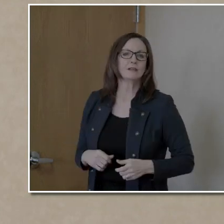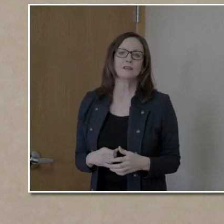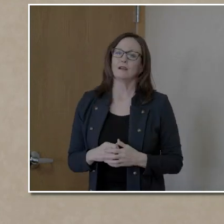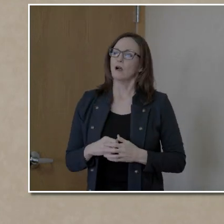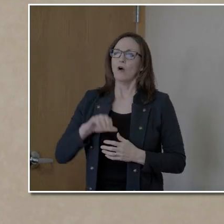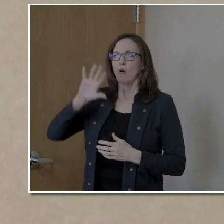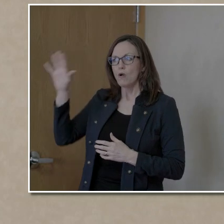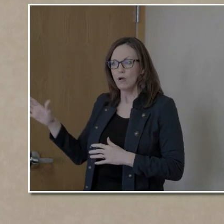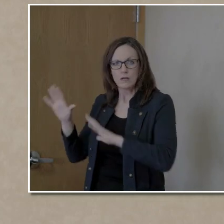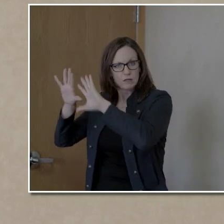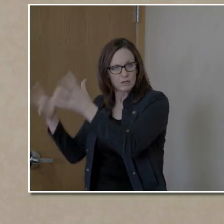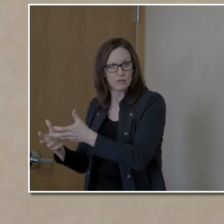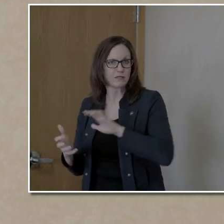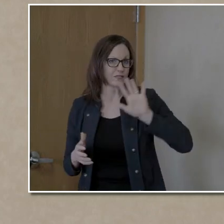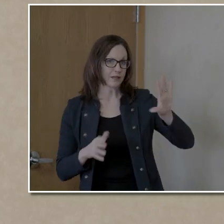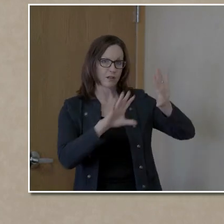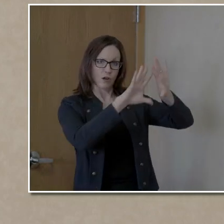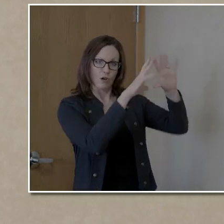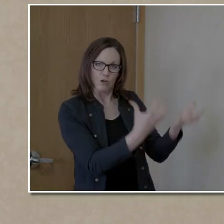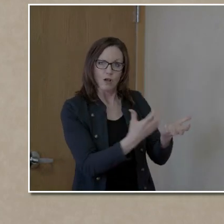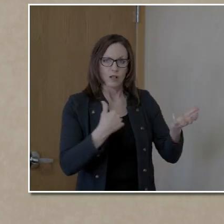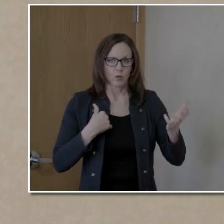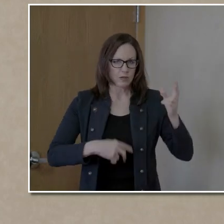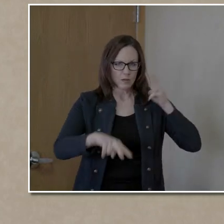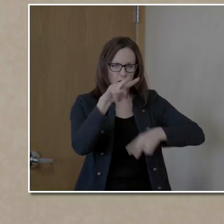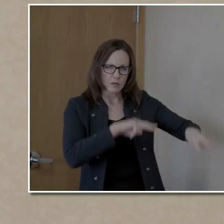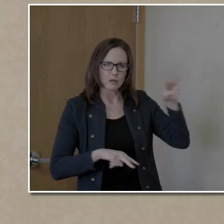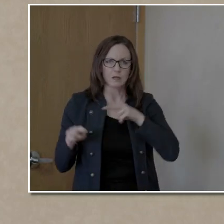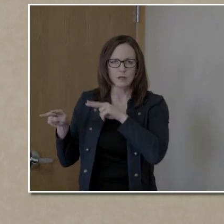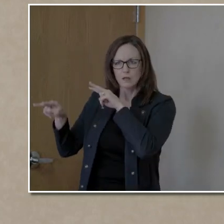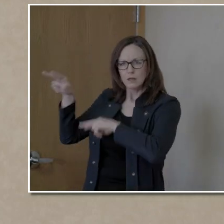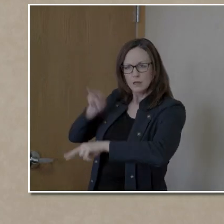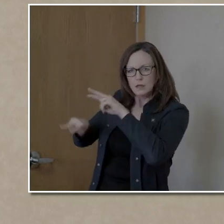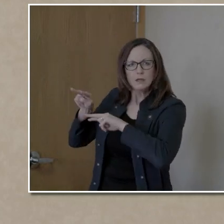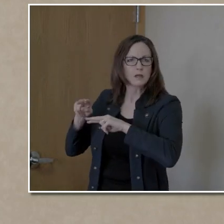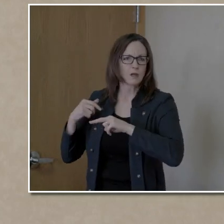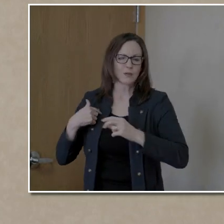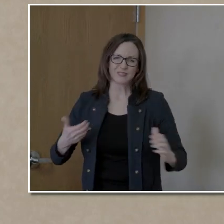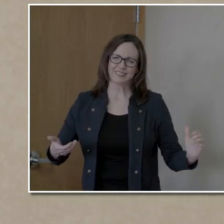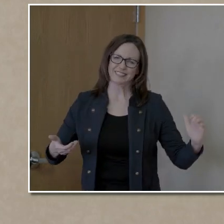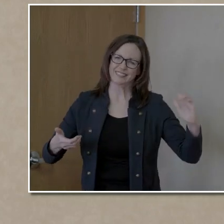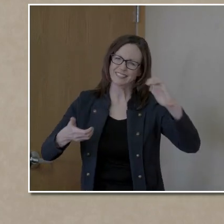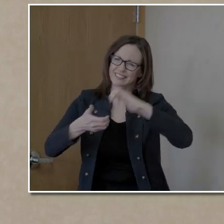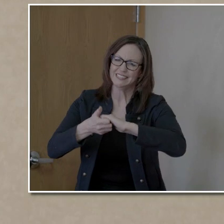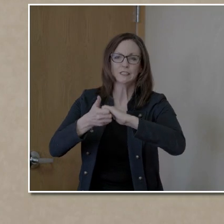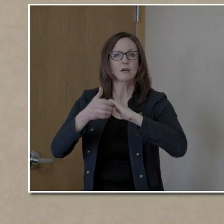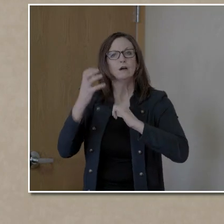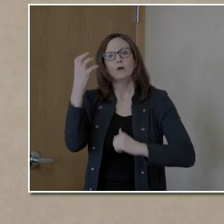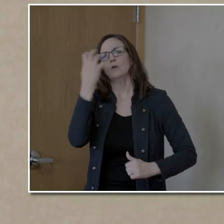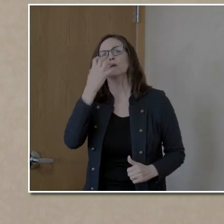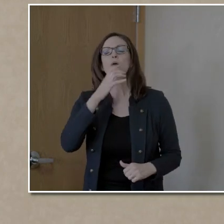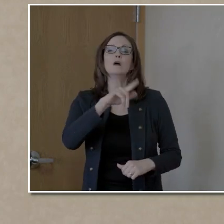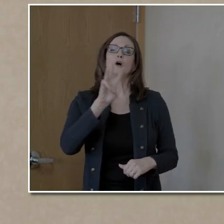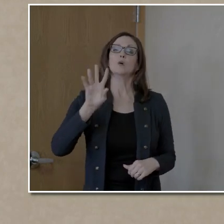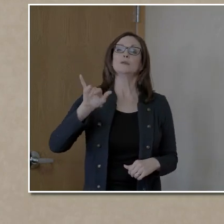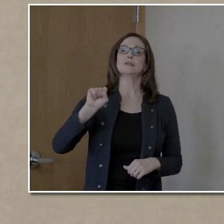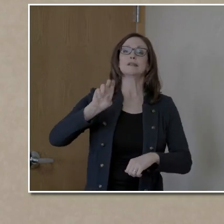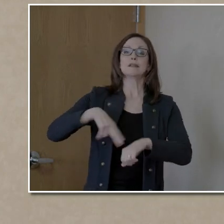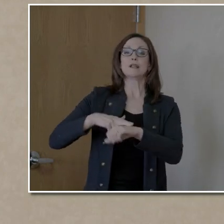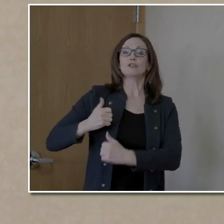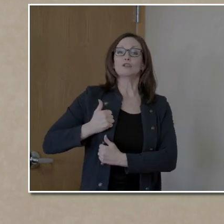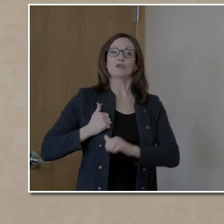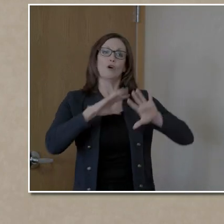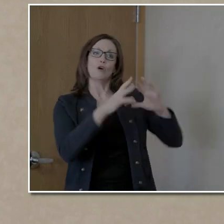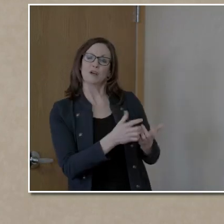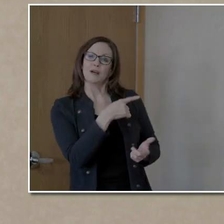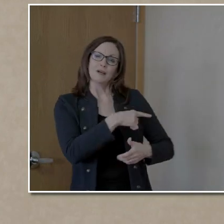Guard continues to remain very busy. Currently, we have more than 1,000 of our citizens, soldiers, and airmen serving in direct support